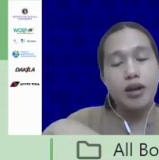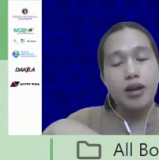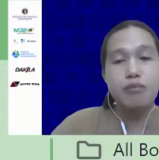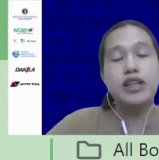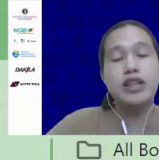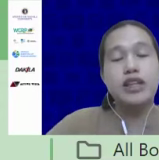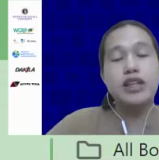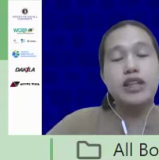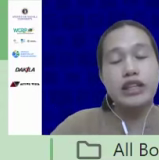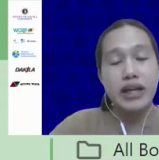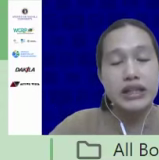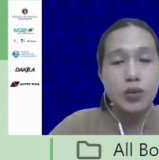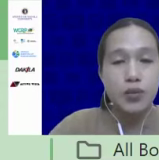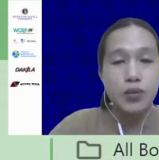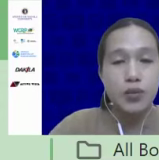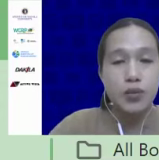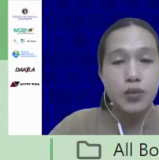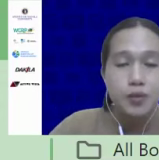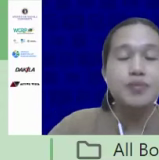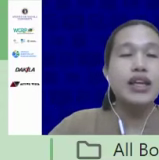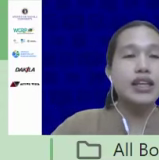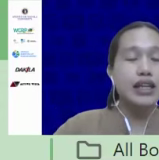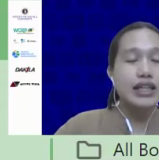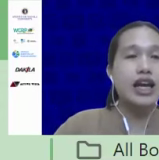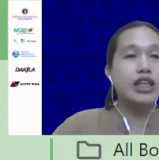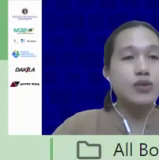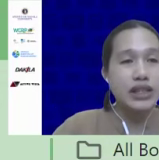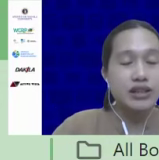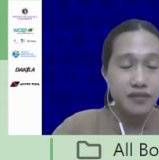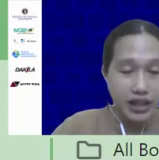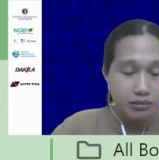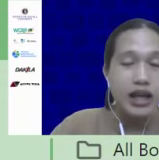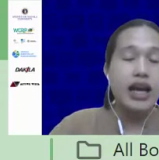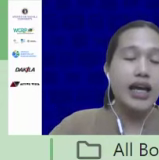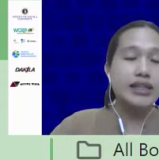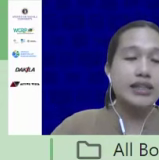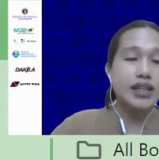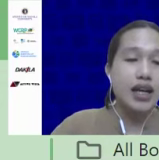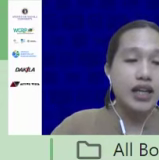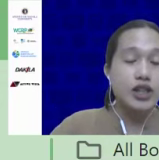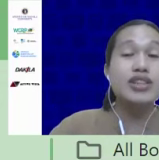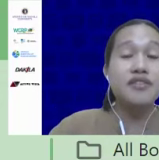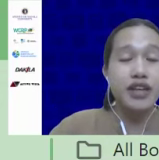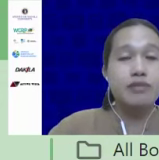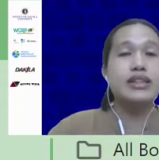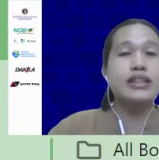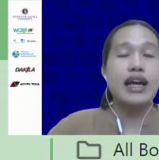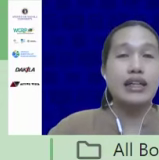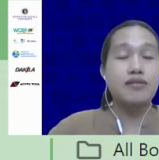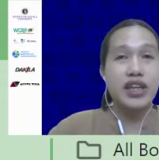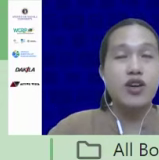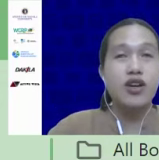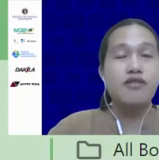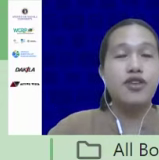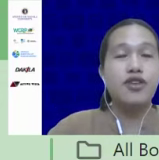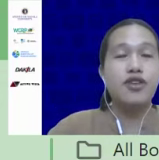inspiring film that also inspires the work that we do in DAKILA in using the film as in using films as